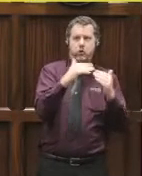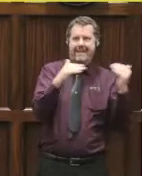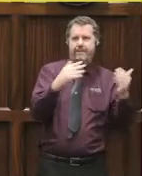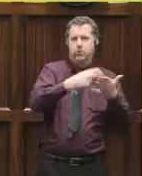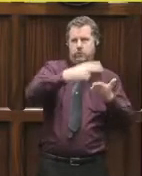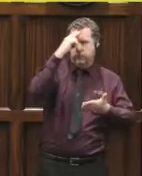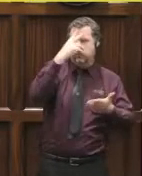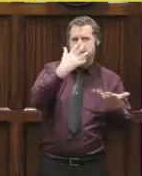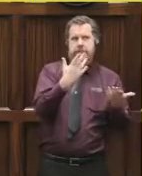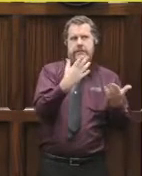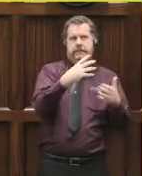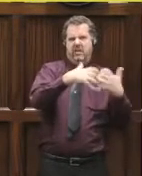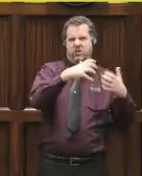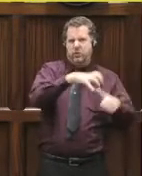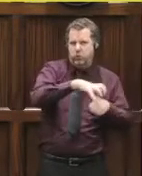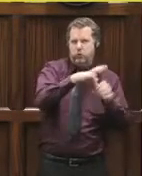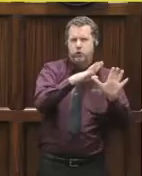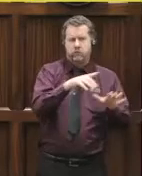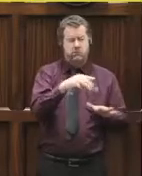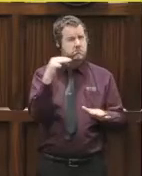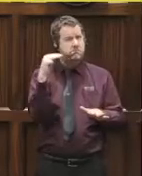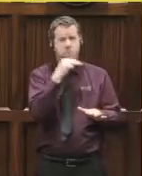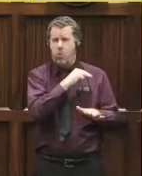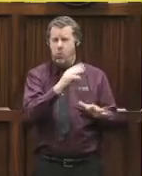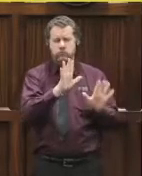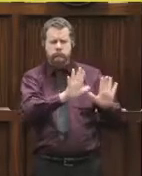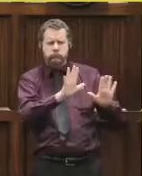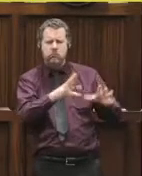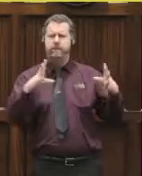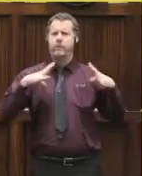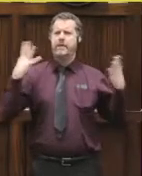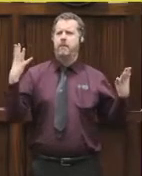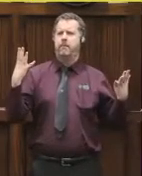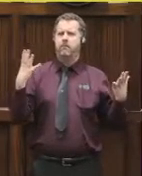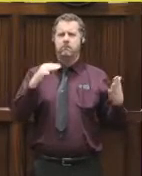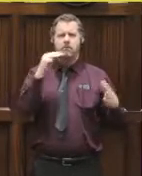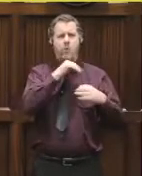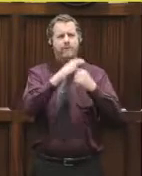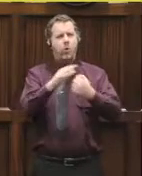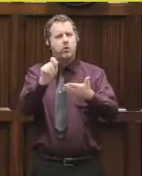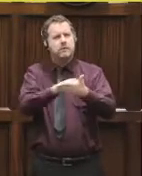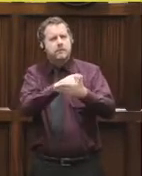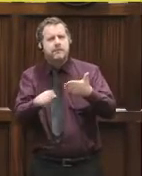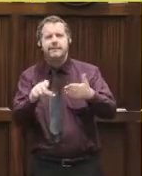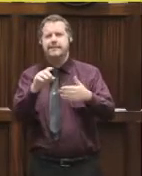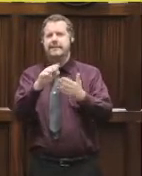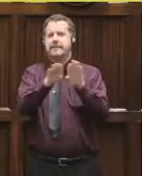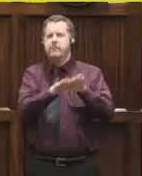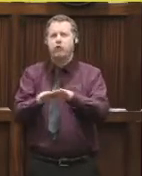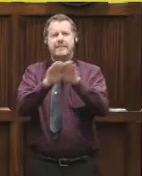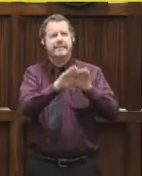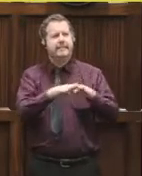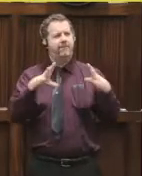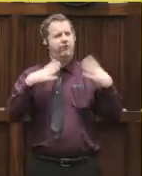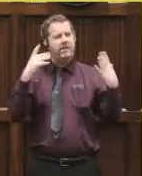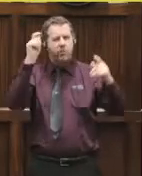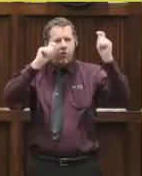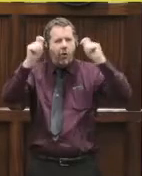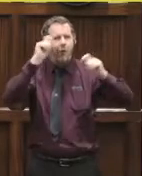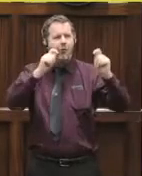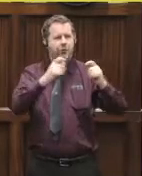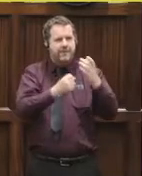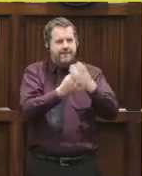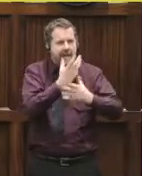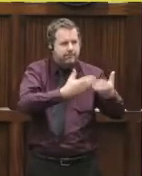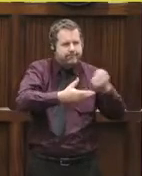university, is just so crucial and so important for democracy, for freedom of thought, and for the development of ideas